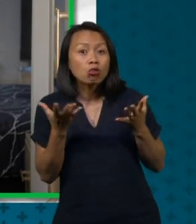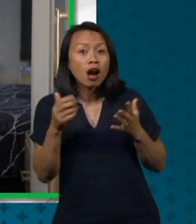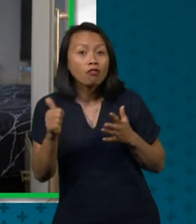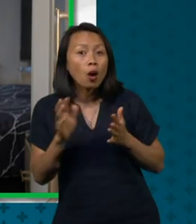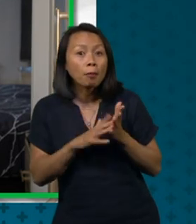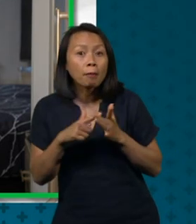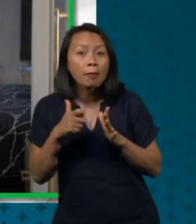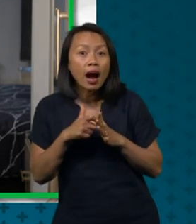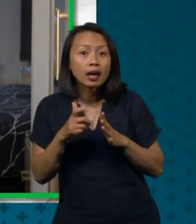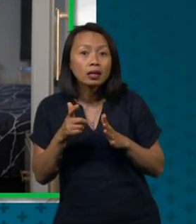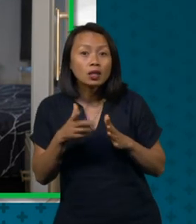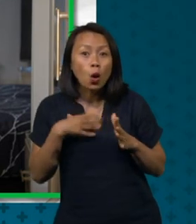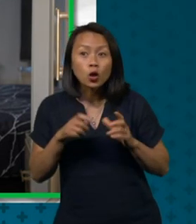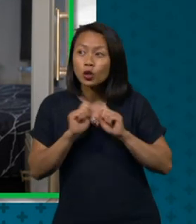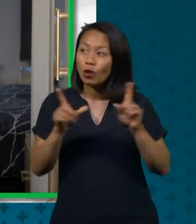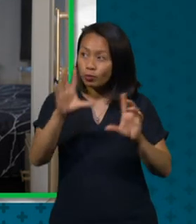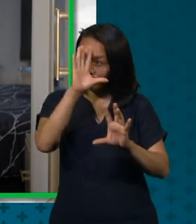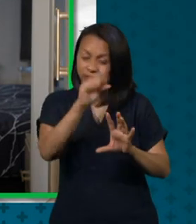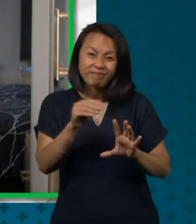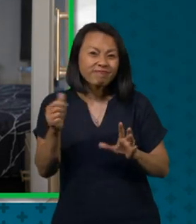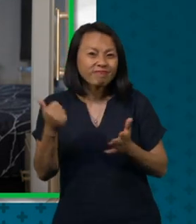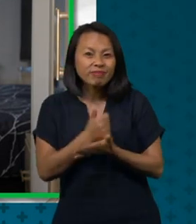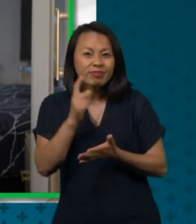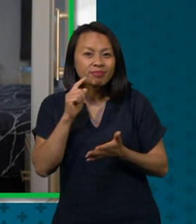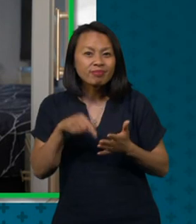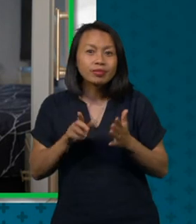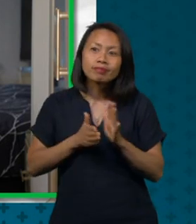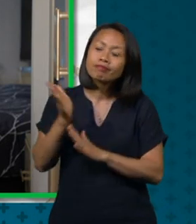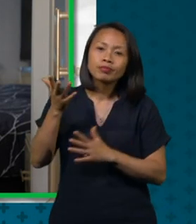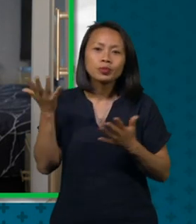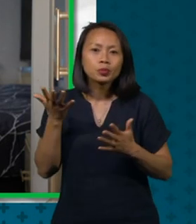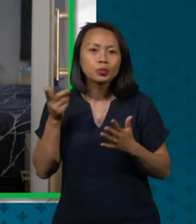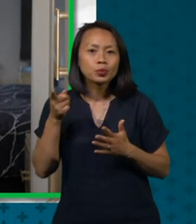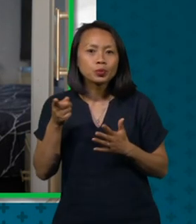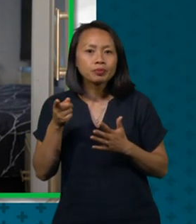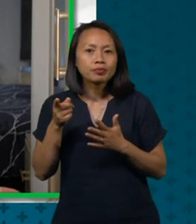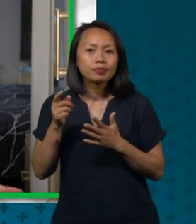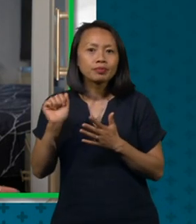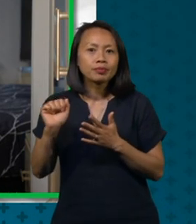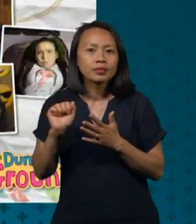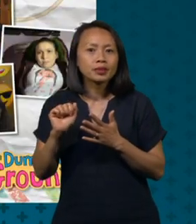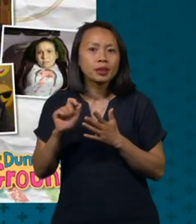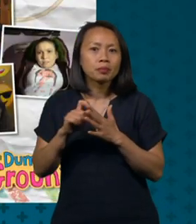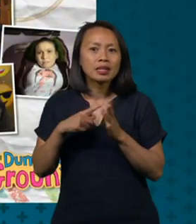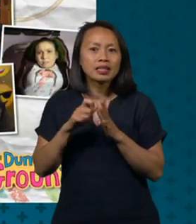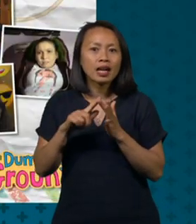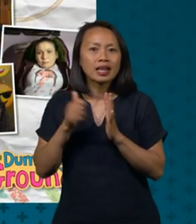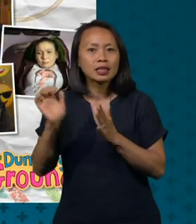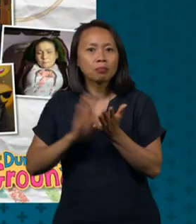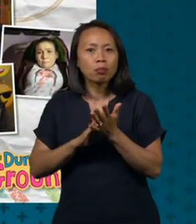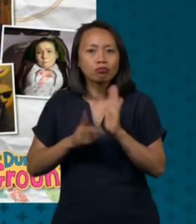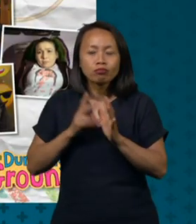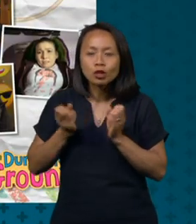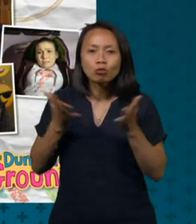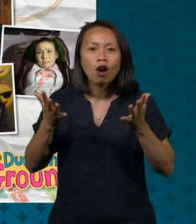to. But then Pather and his mum arranged a surprise holiday for him and Fiona to travel through France on a tandem. So he's had to drop